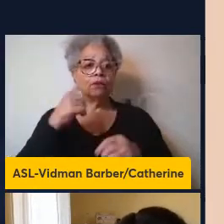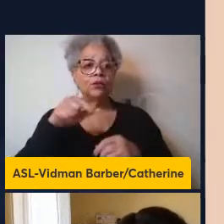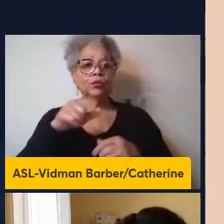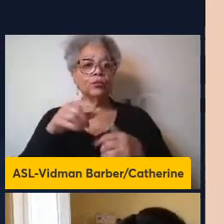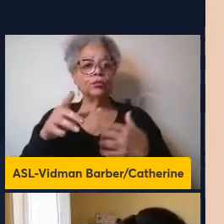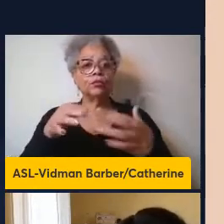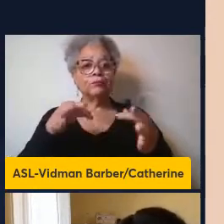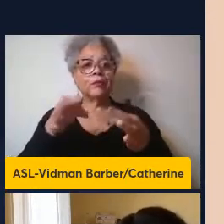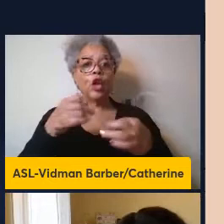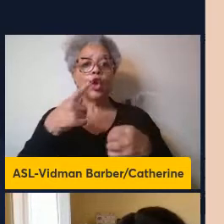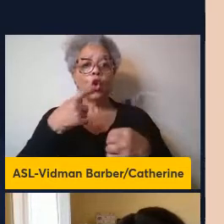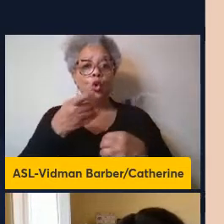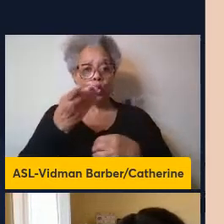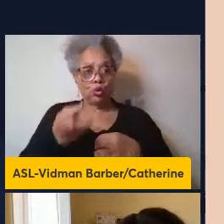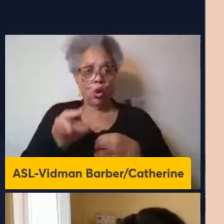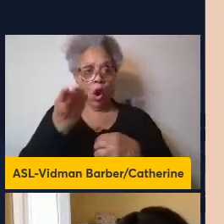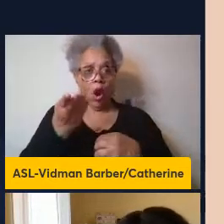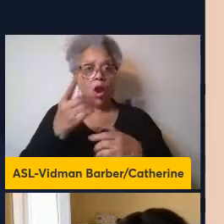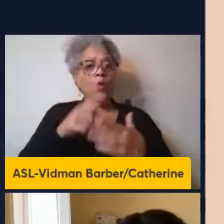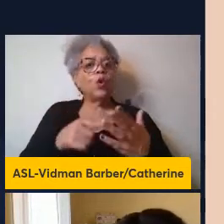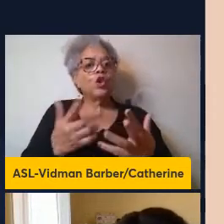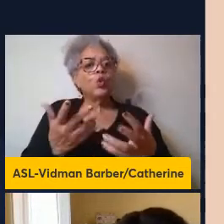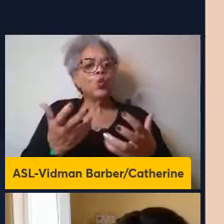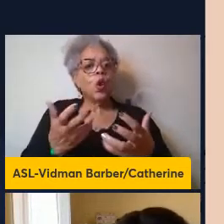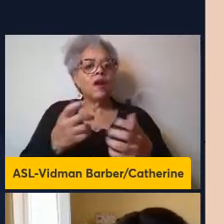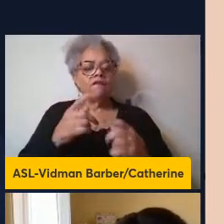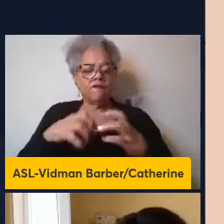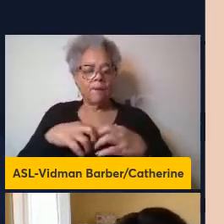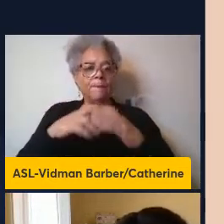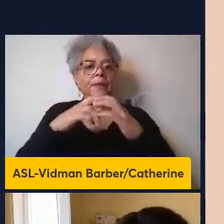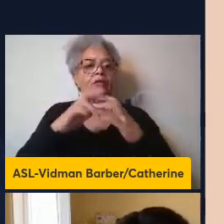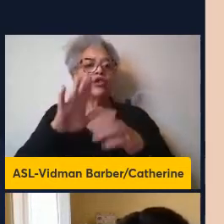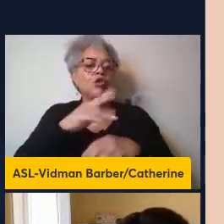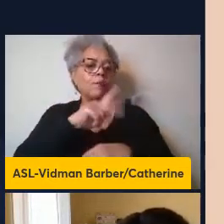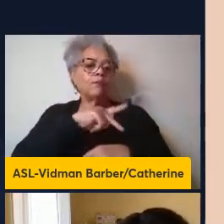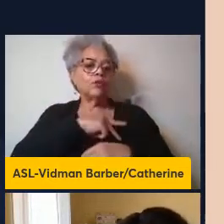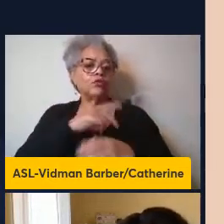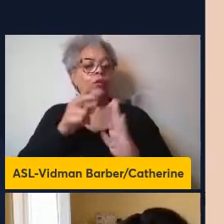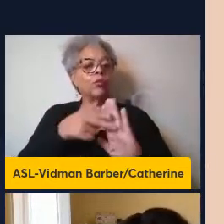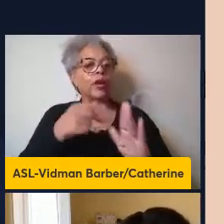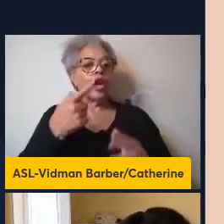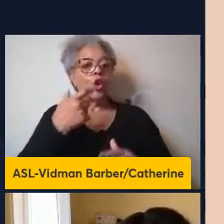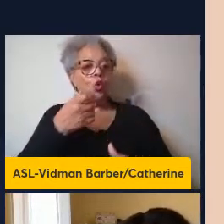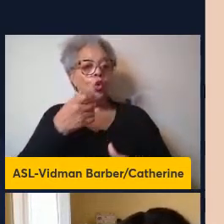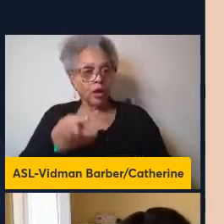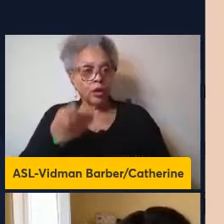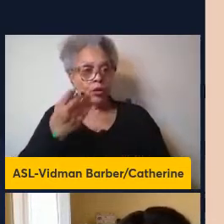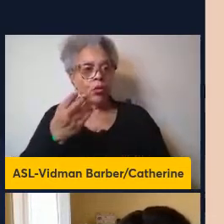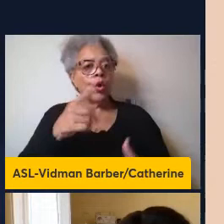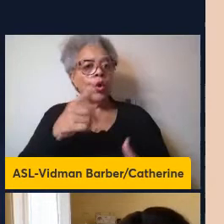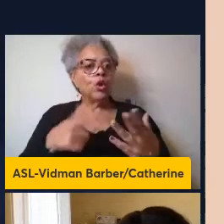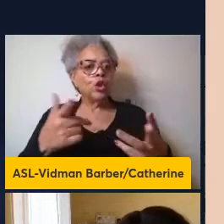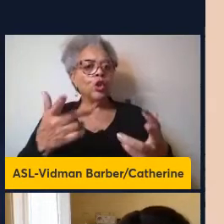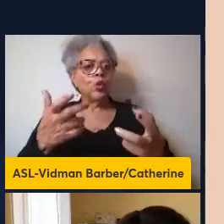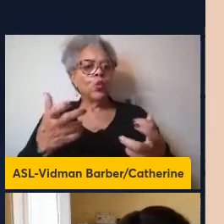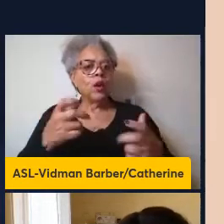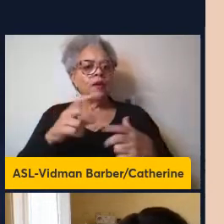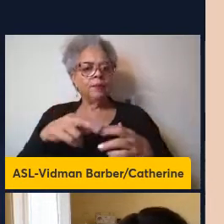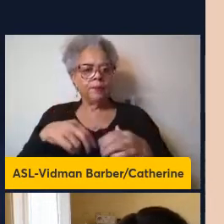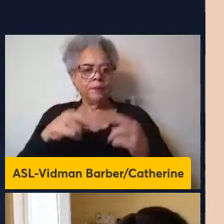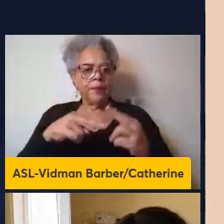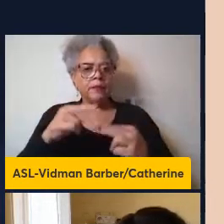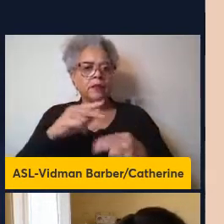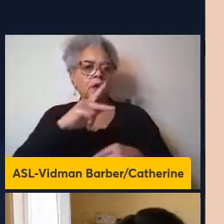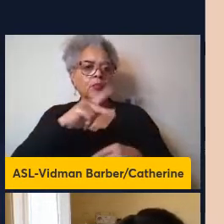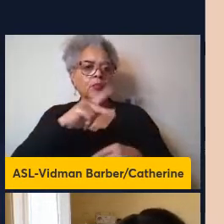you are and what you want out of building a personal brand. Who are you and what do you want out of building a personal brand?